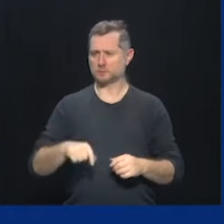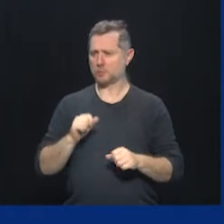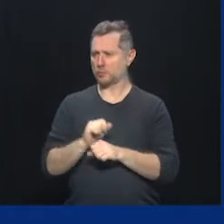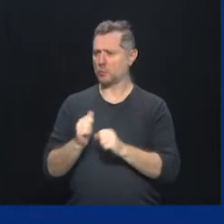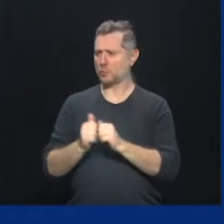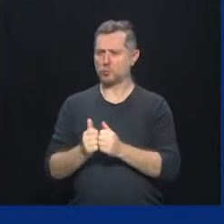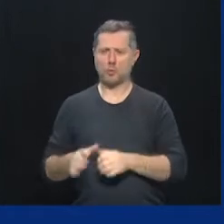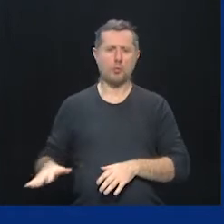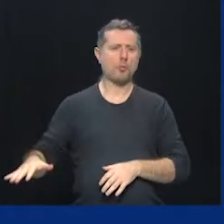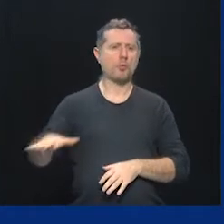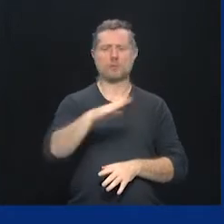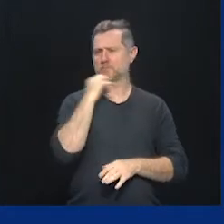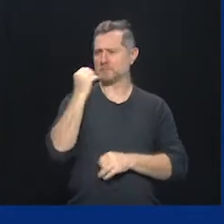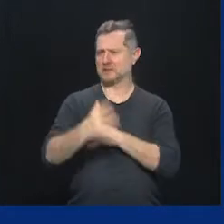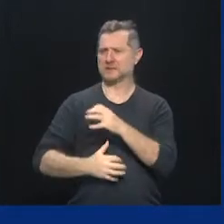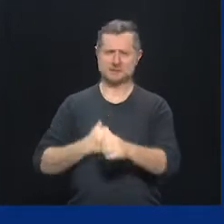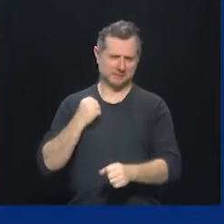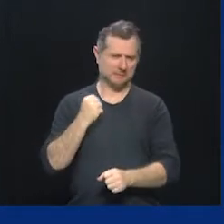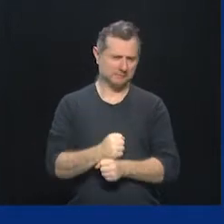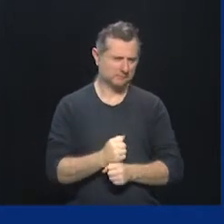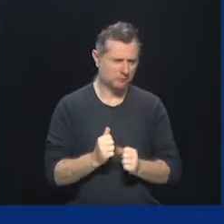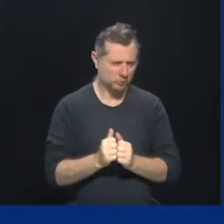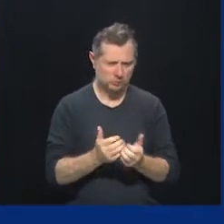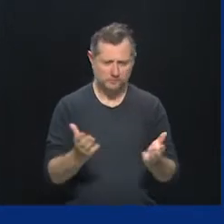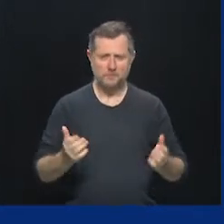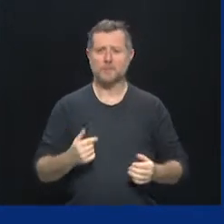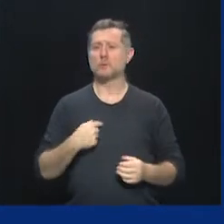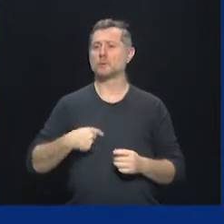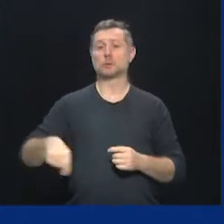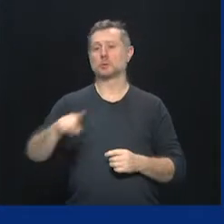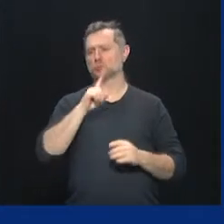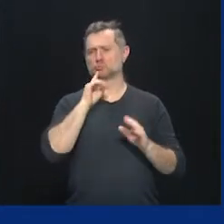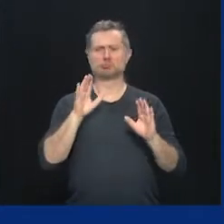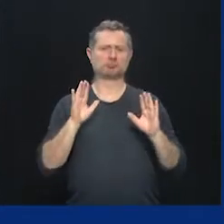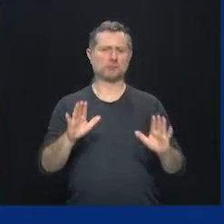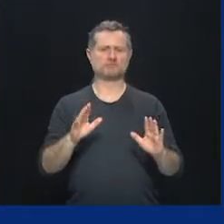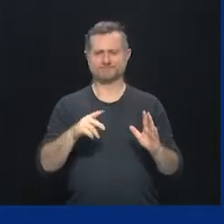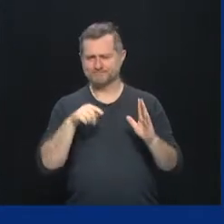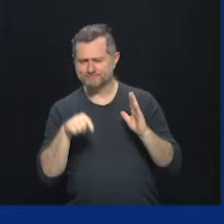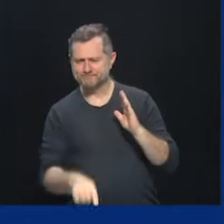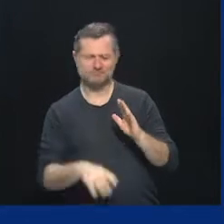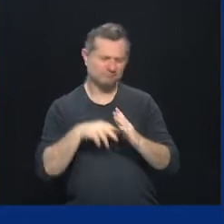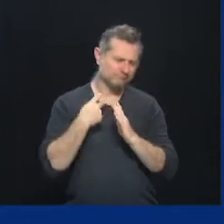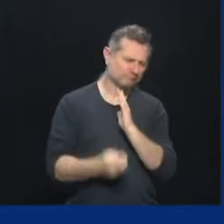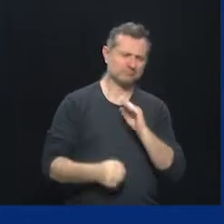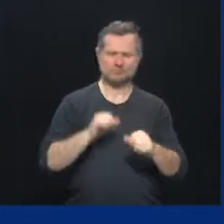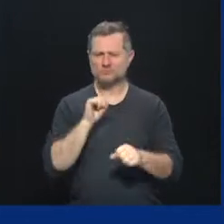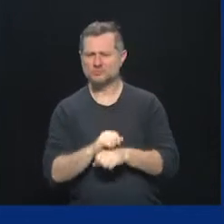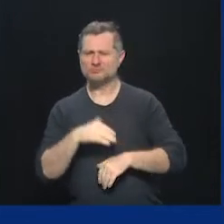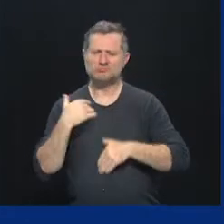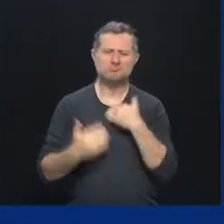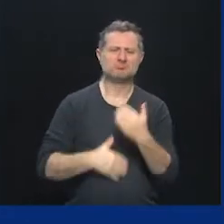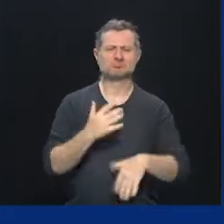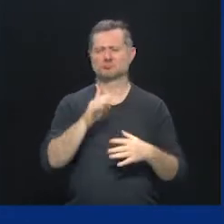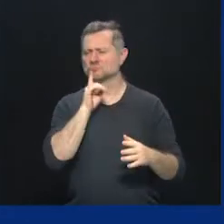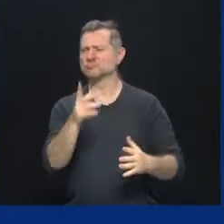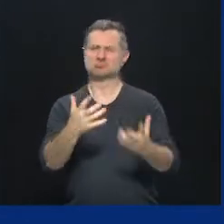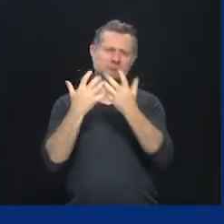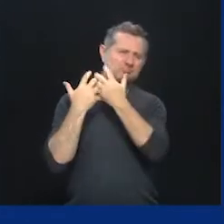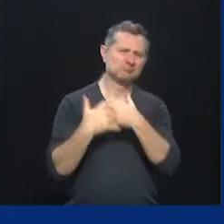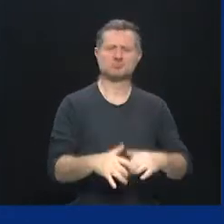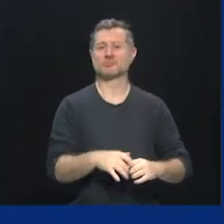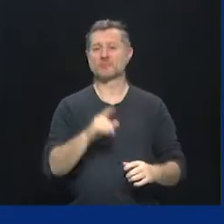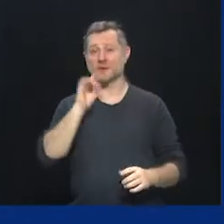years. And their hearts and souls are into making sure that we get all the resources together. From the federal government to